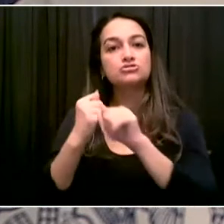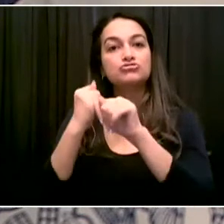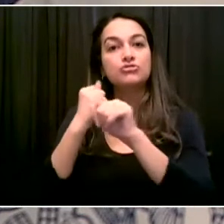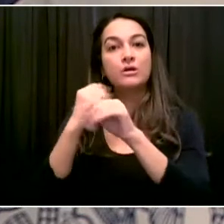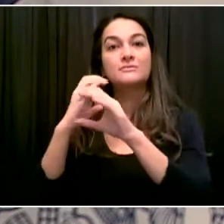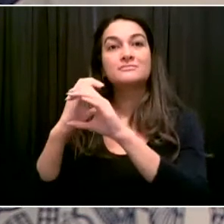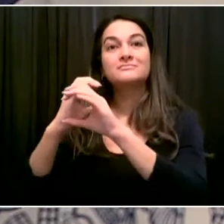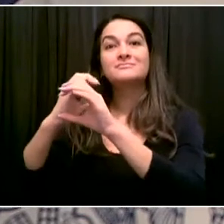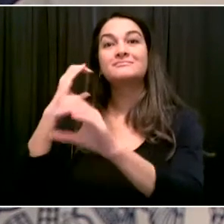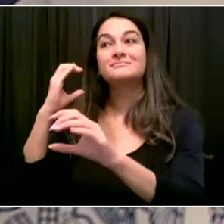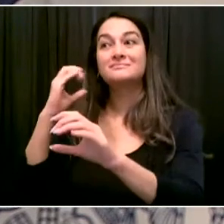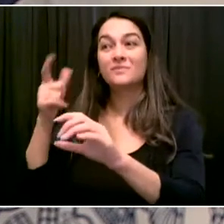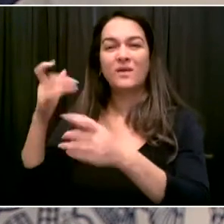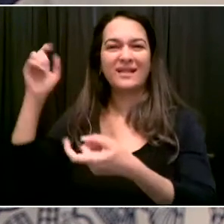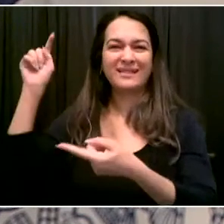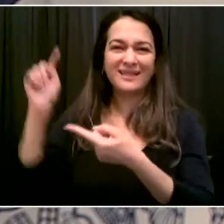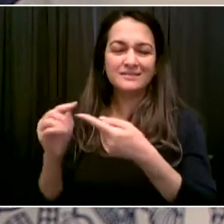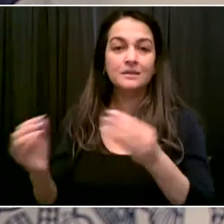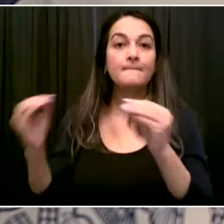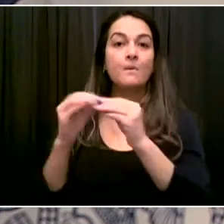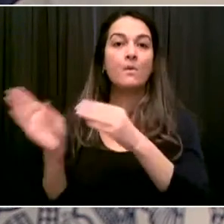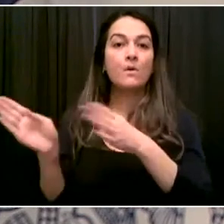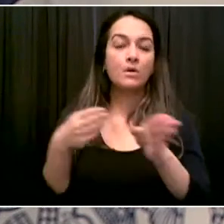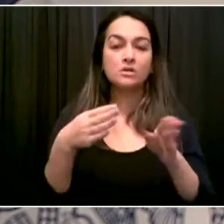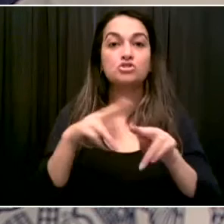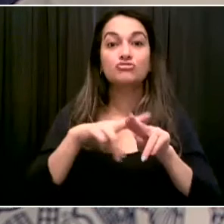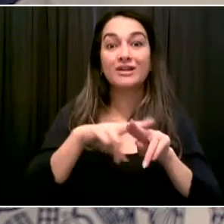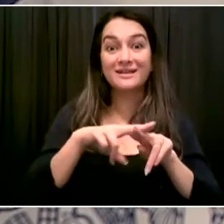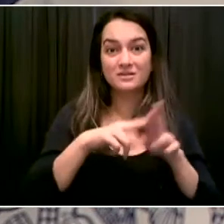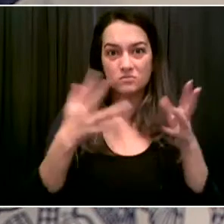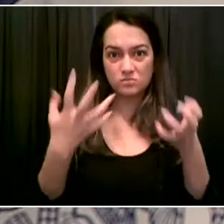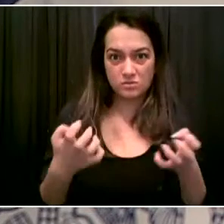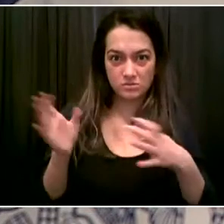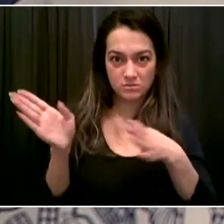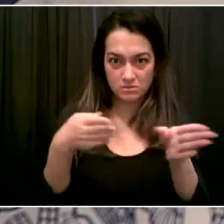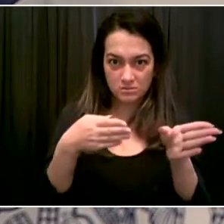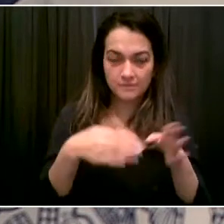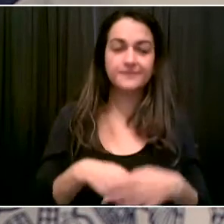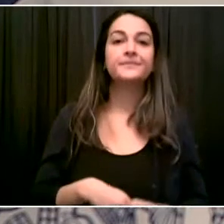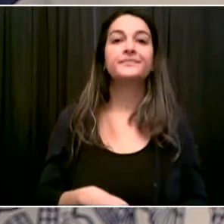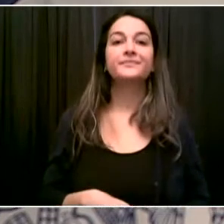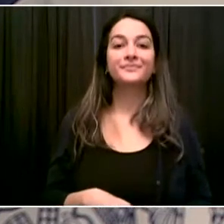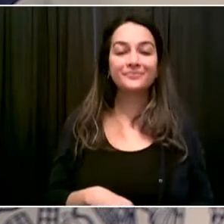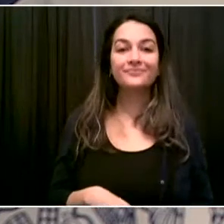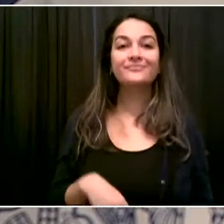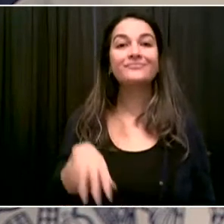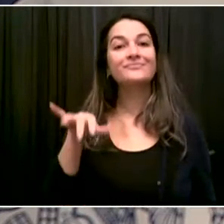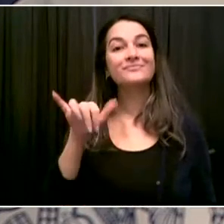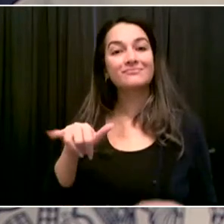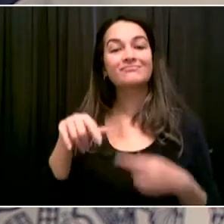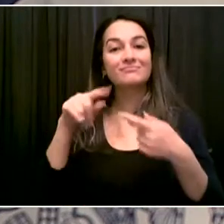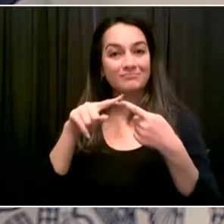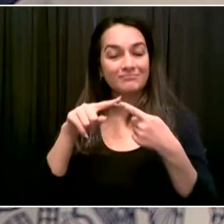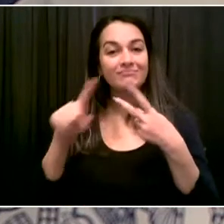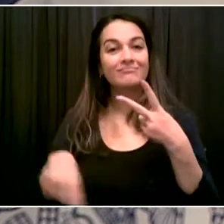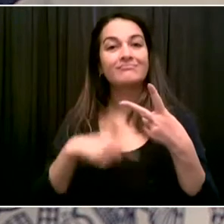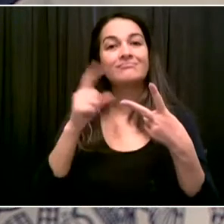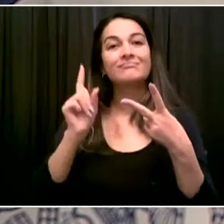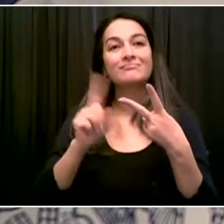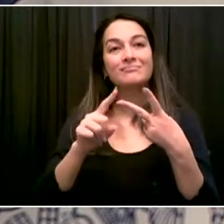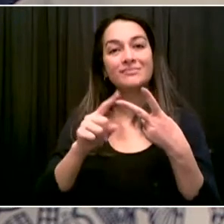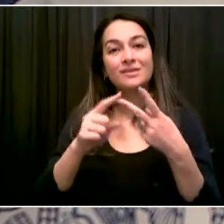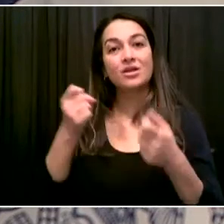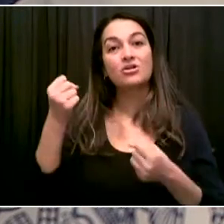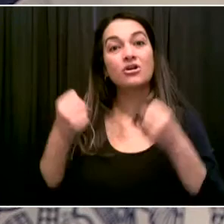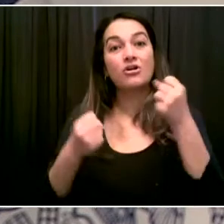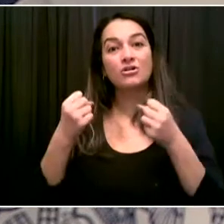said, turning to smaller vehicles that make less negative impact in every way, electric vehicles, even in